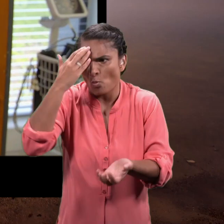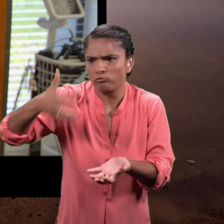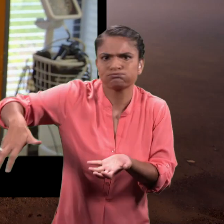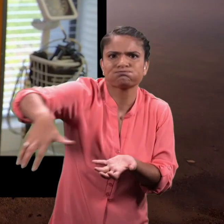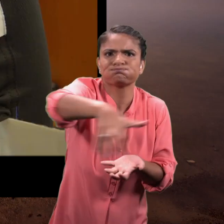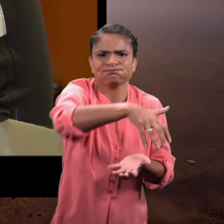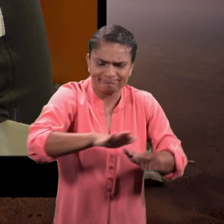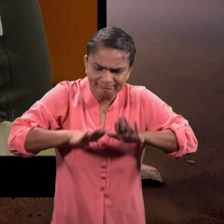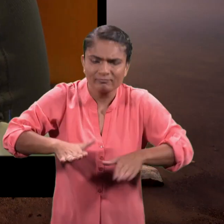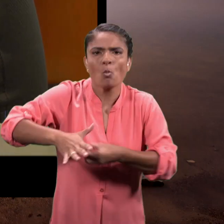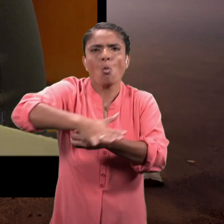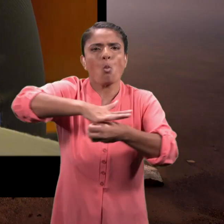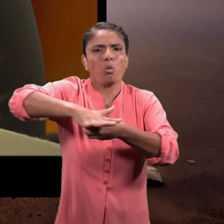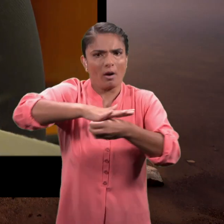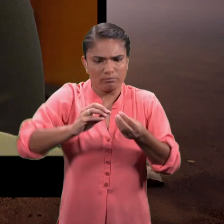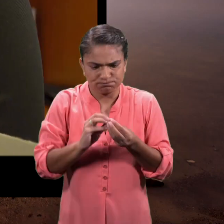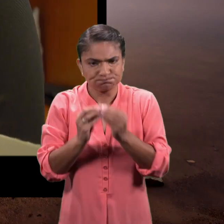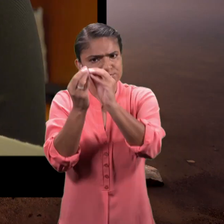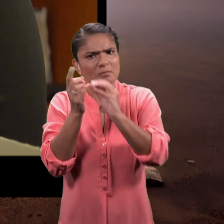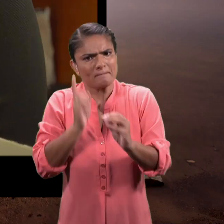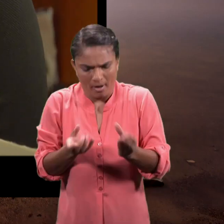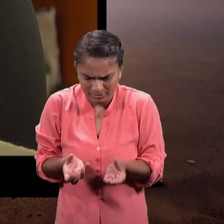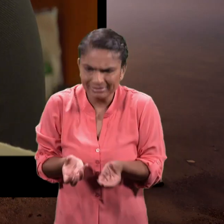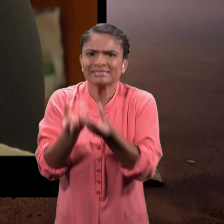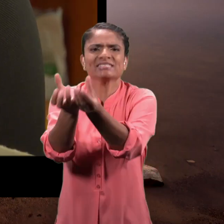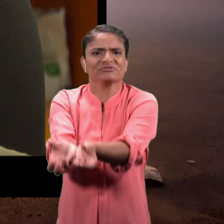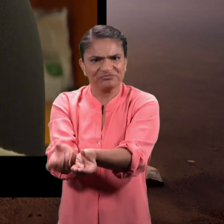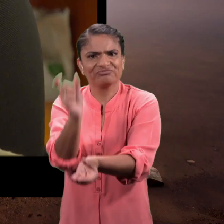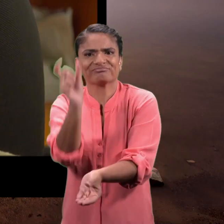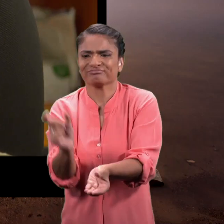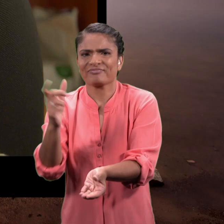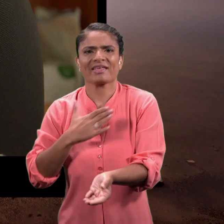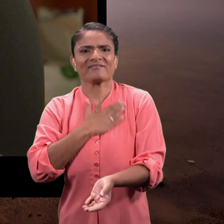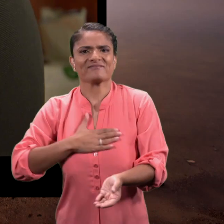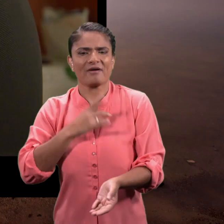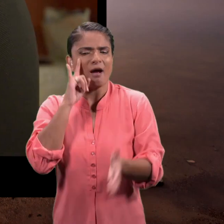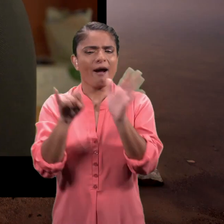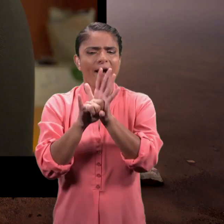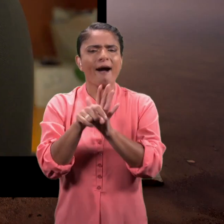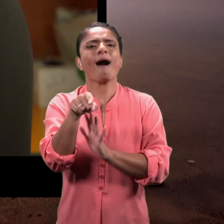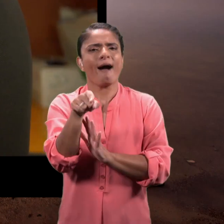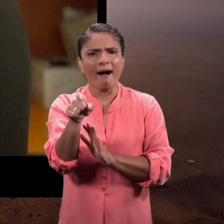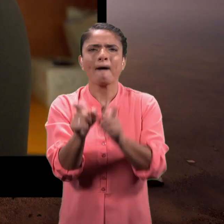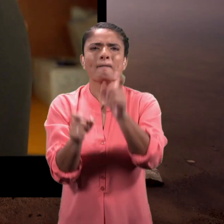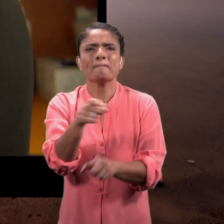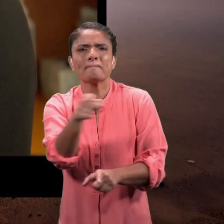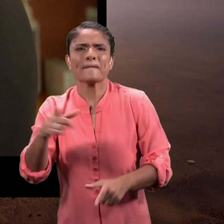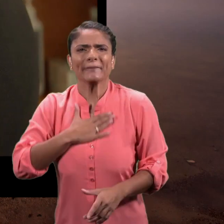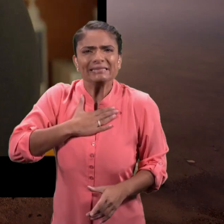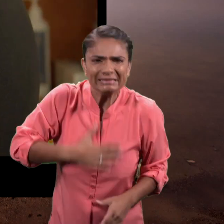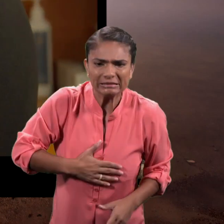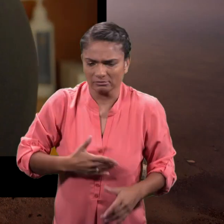sourced in locally, and it should be a product that you can identify